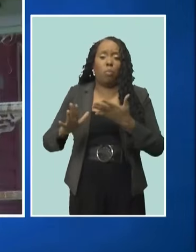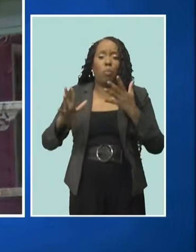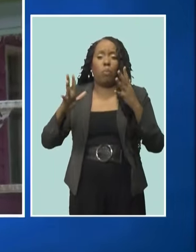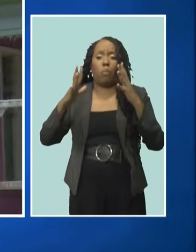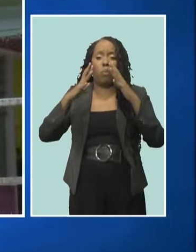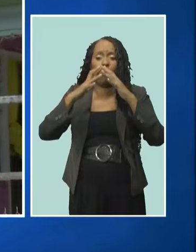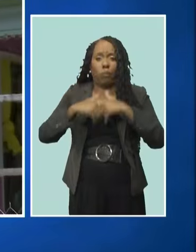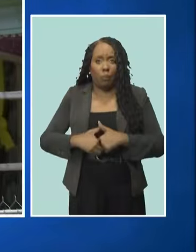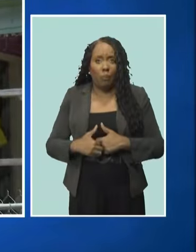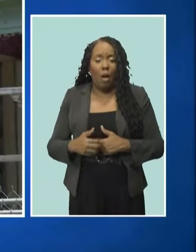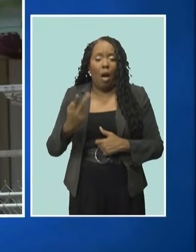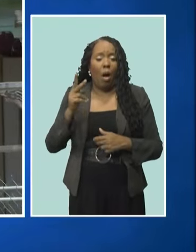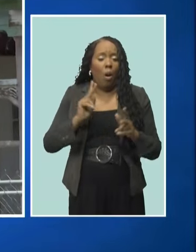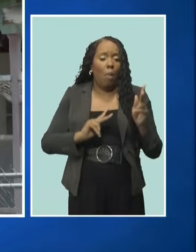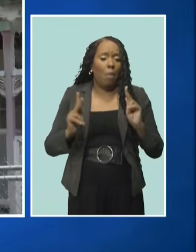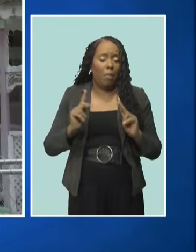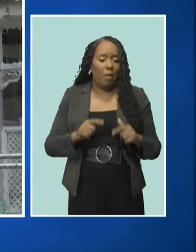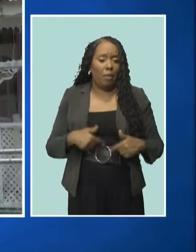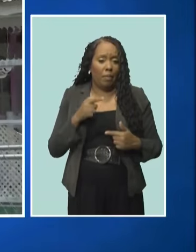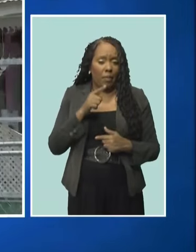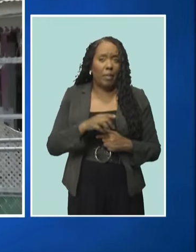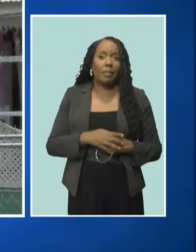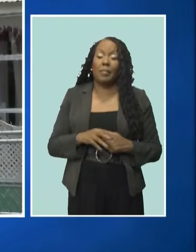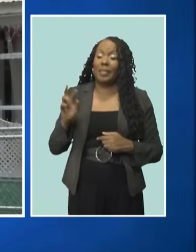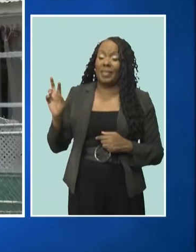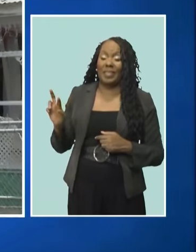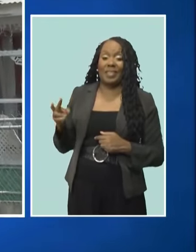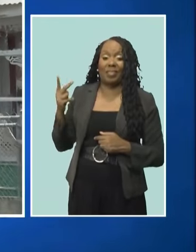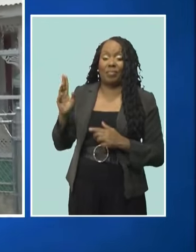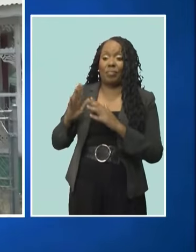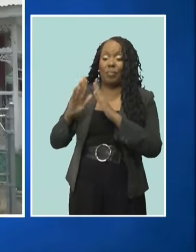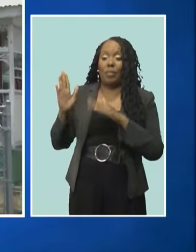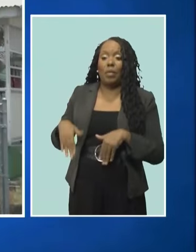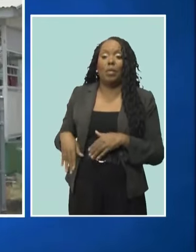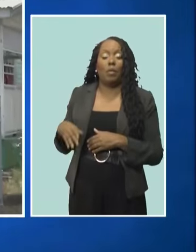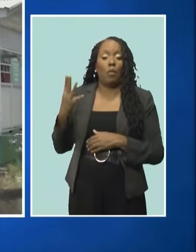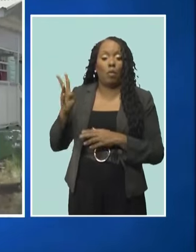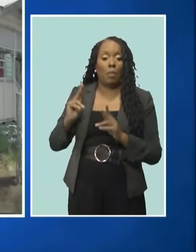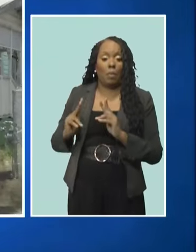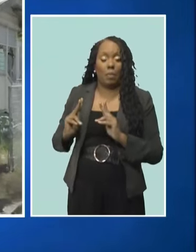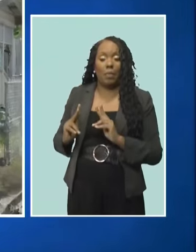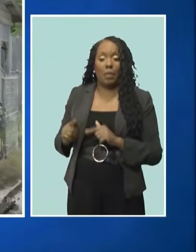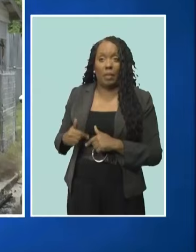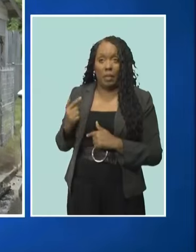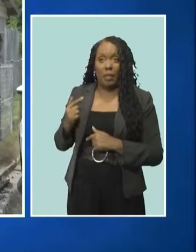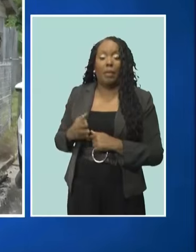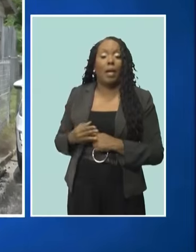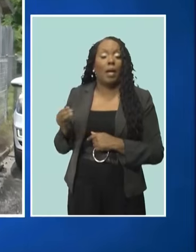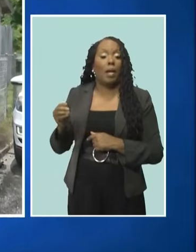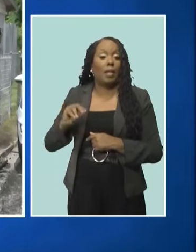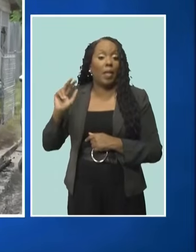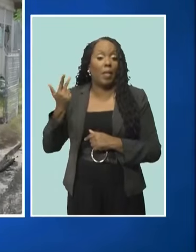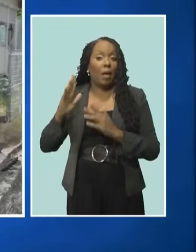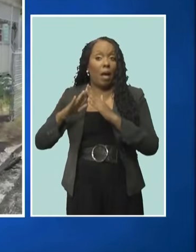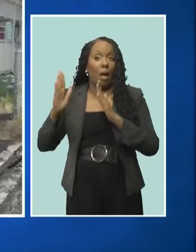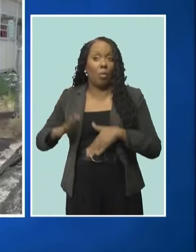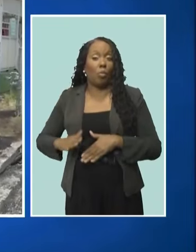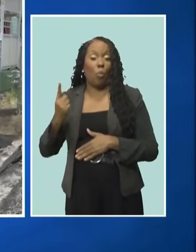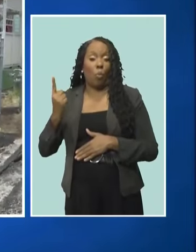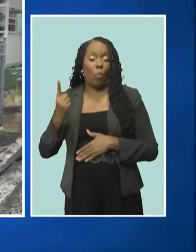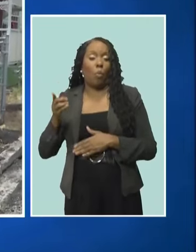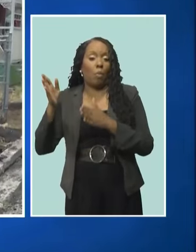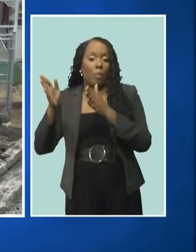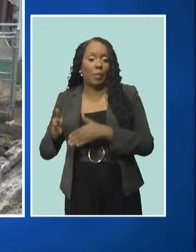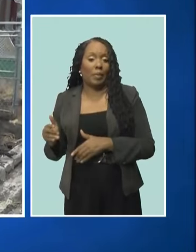people. A second timber house was occupied by four people, while one person resided at the other property. No injuries